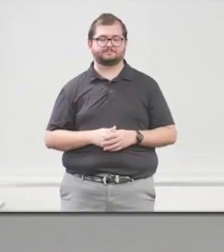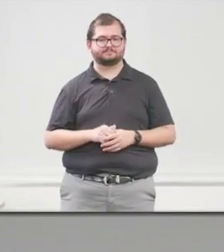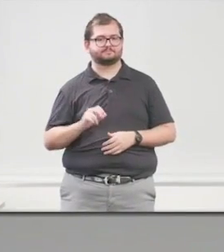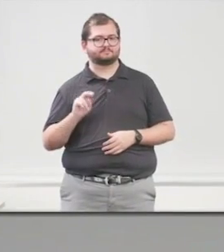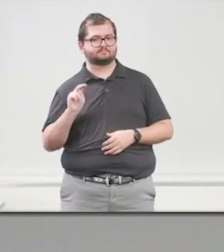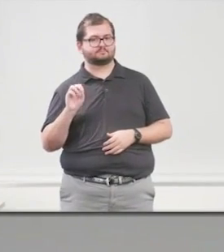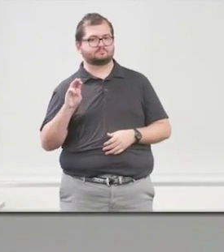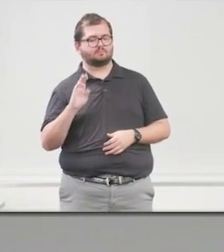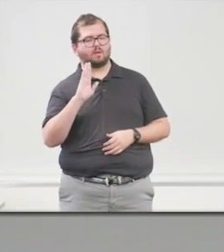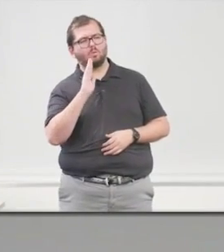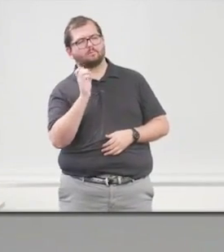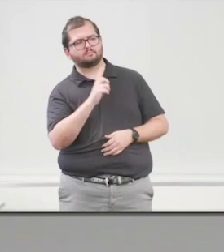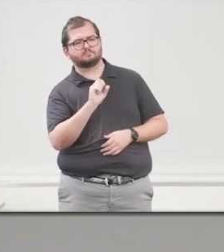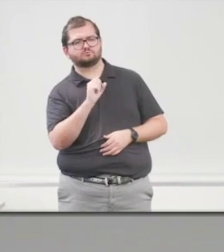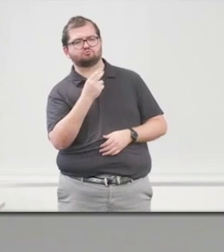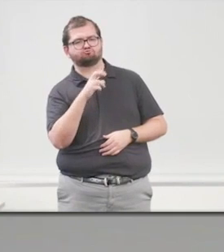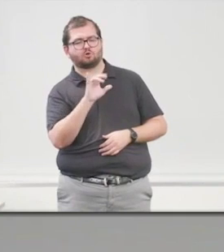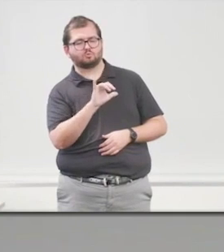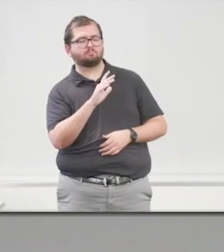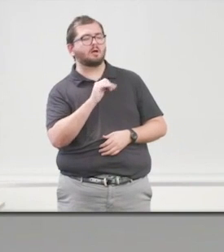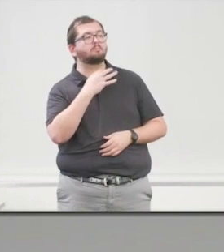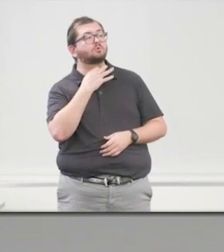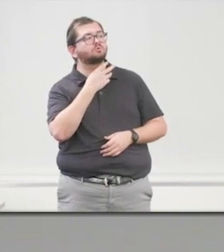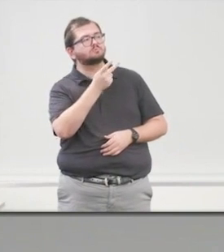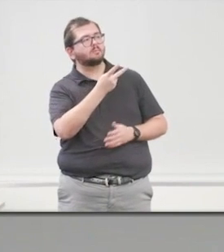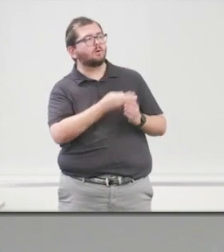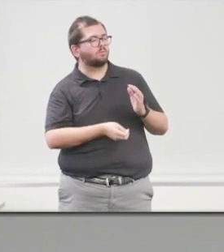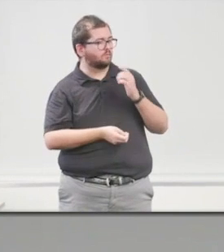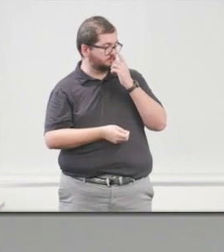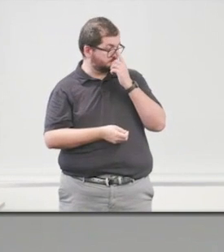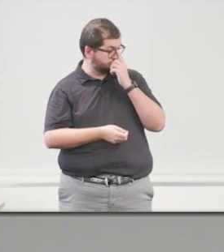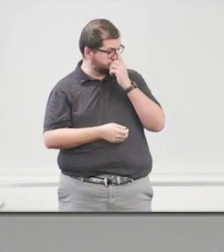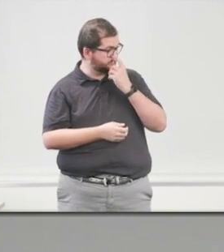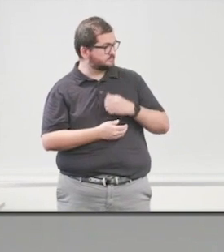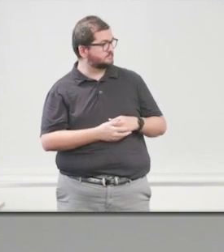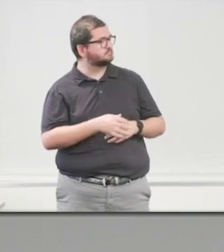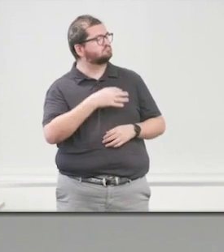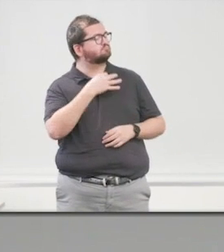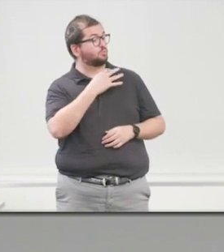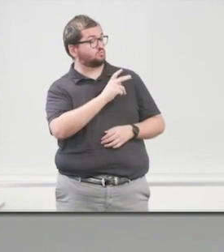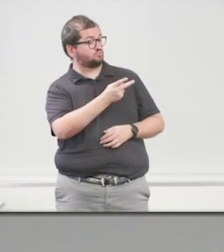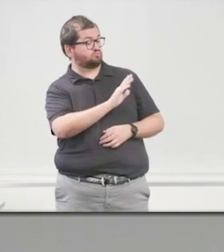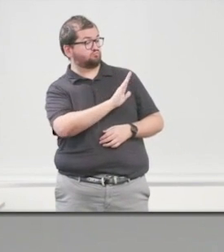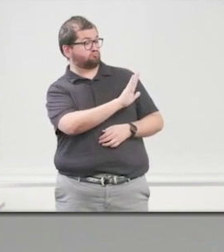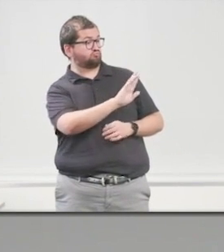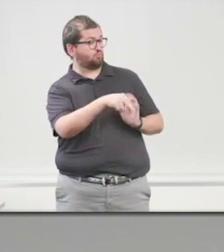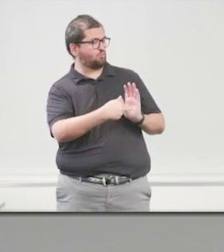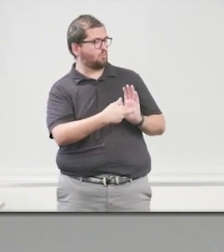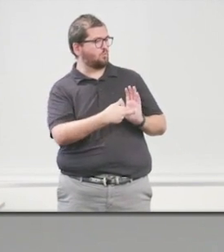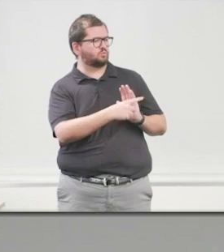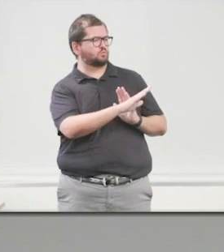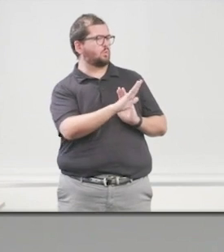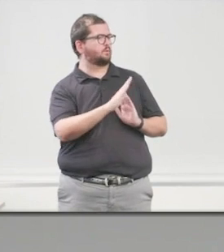Shar this question, but I'm going to want answers from both of you. In your roles, what are your biggest